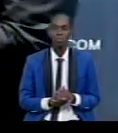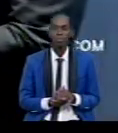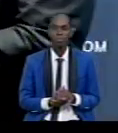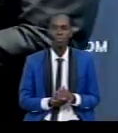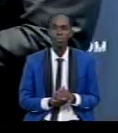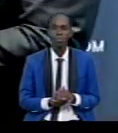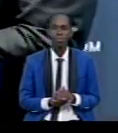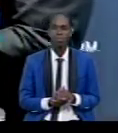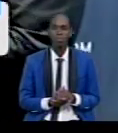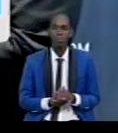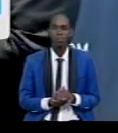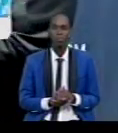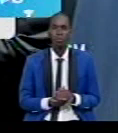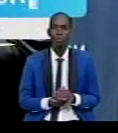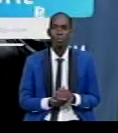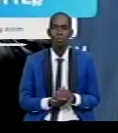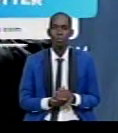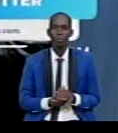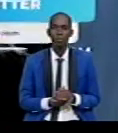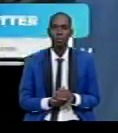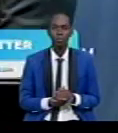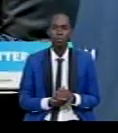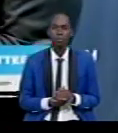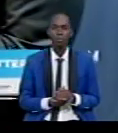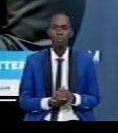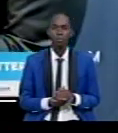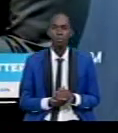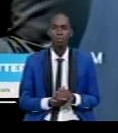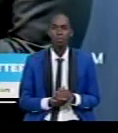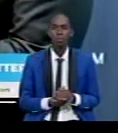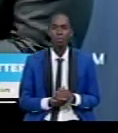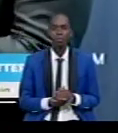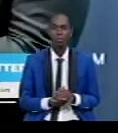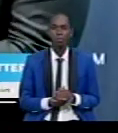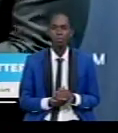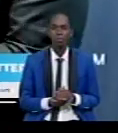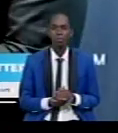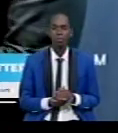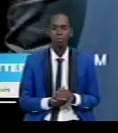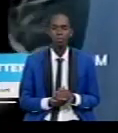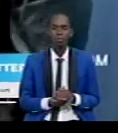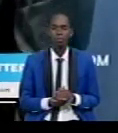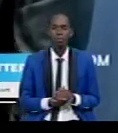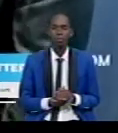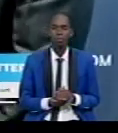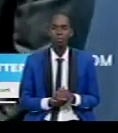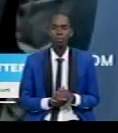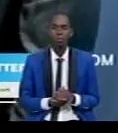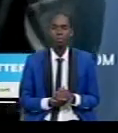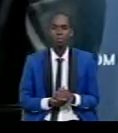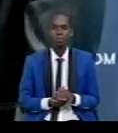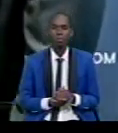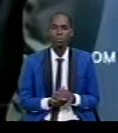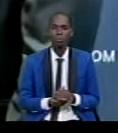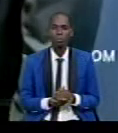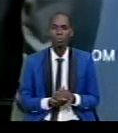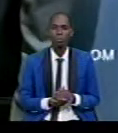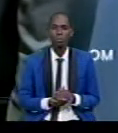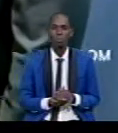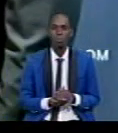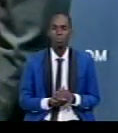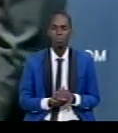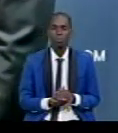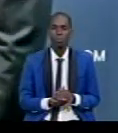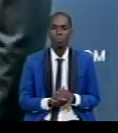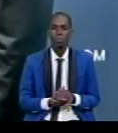so everyone though I think feels refreshed and fulfilled, even though they're pretty tired as well. Yeah, you guys are doing a great work for the